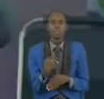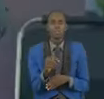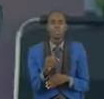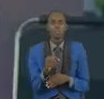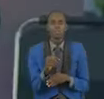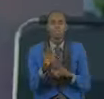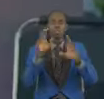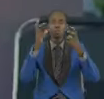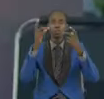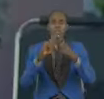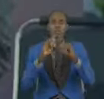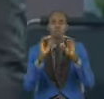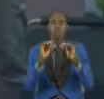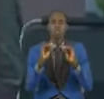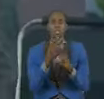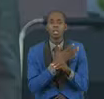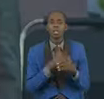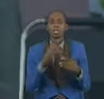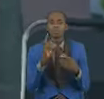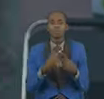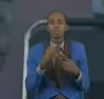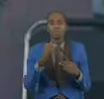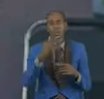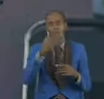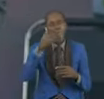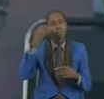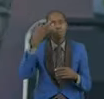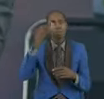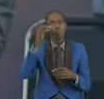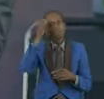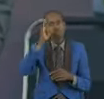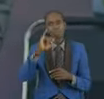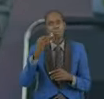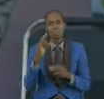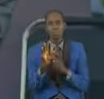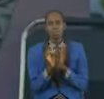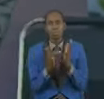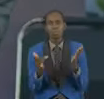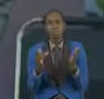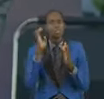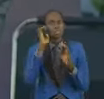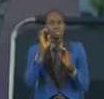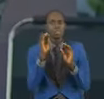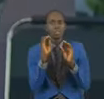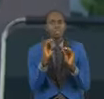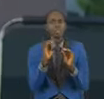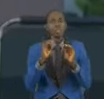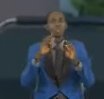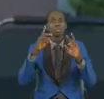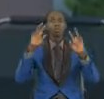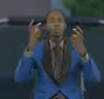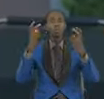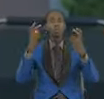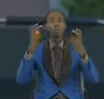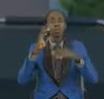best of my understanding of the scripture, I preached that, talking about salvation,